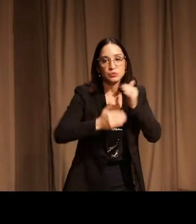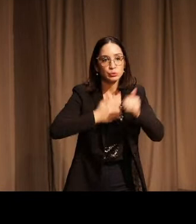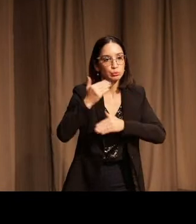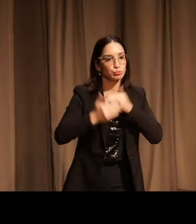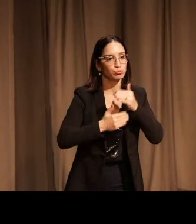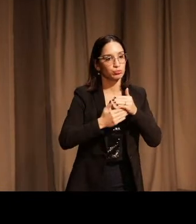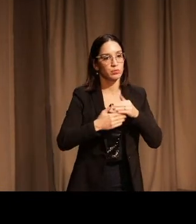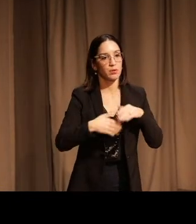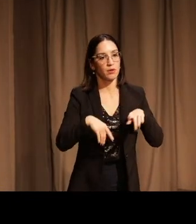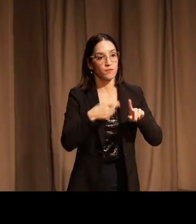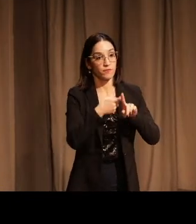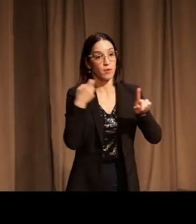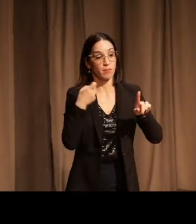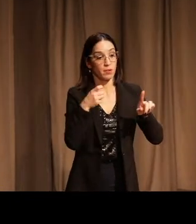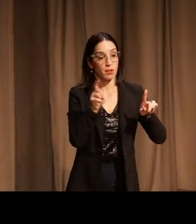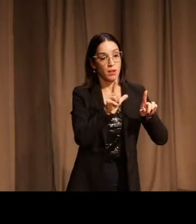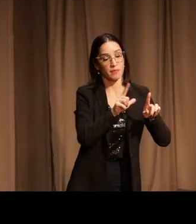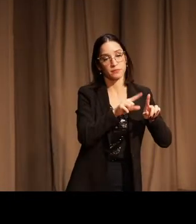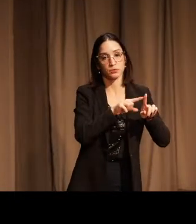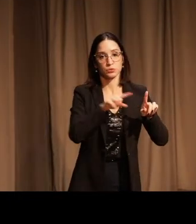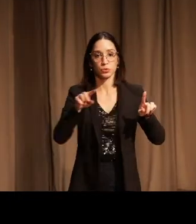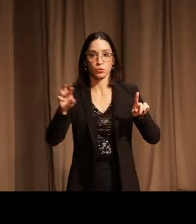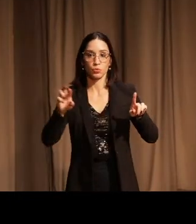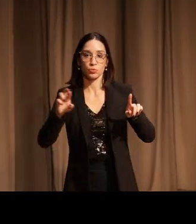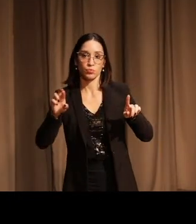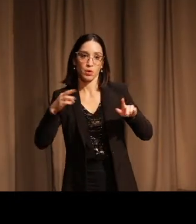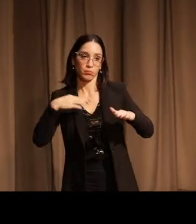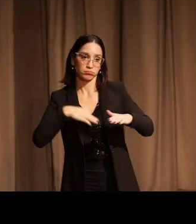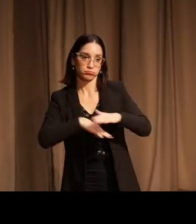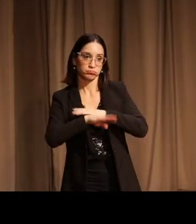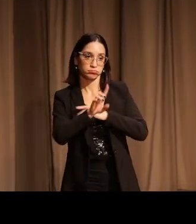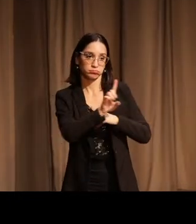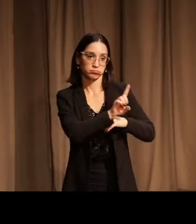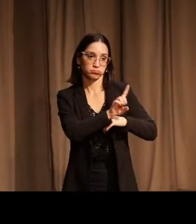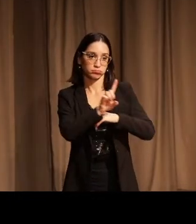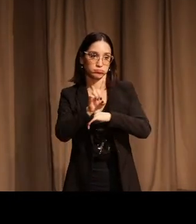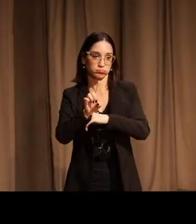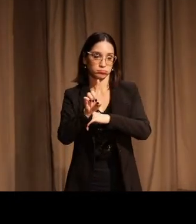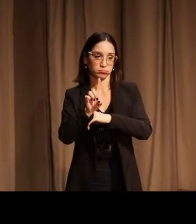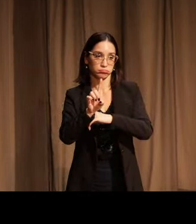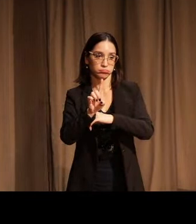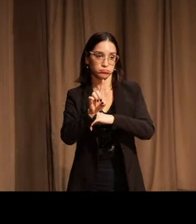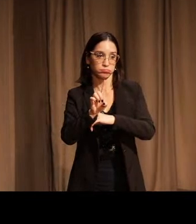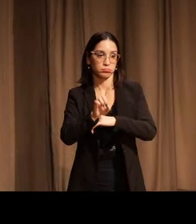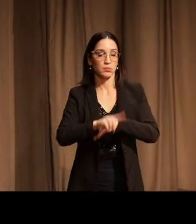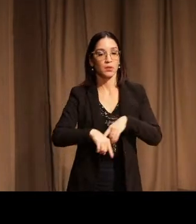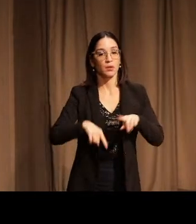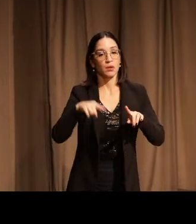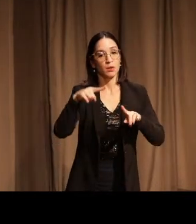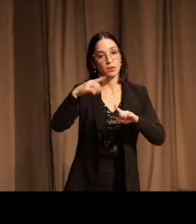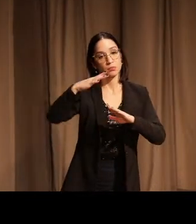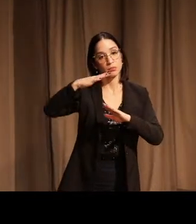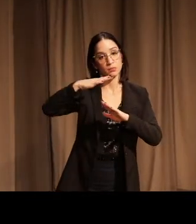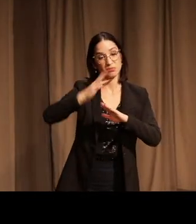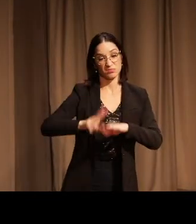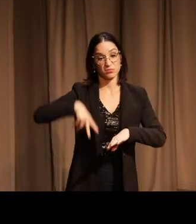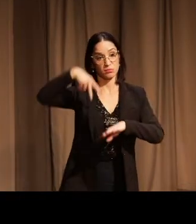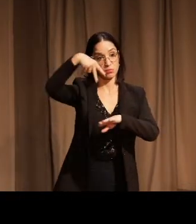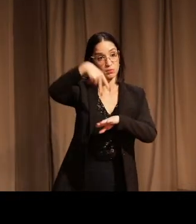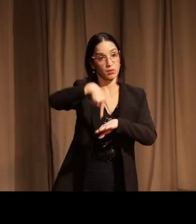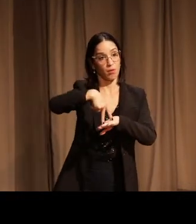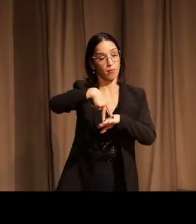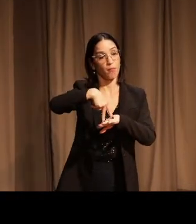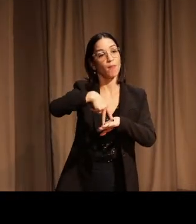the left to right, the death enters in scene. And on the mantle of her horse, we